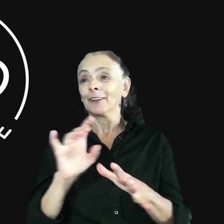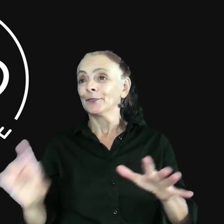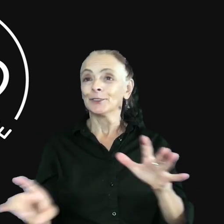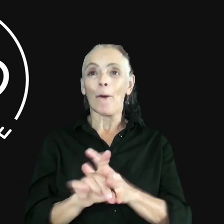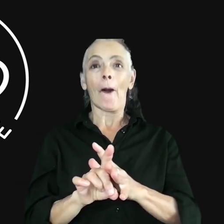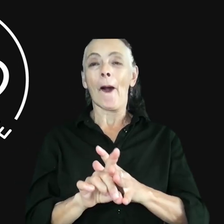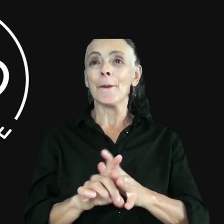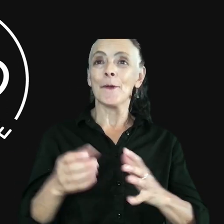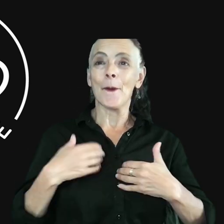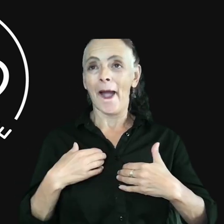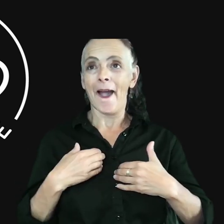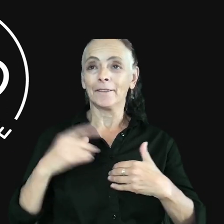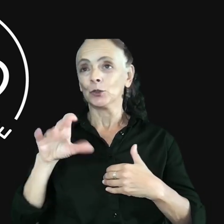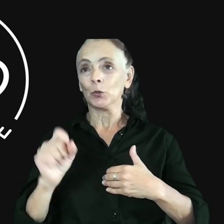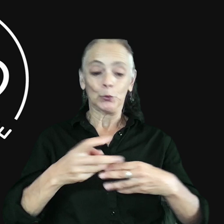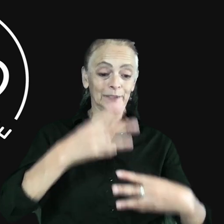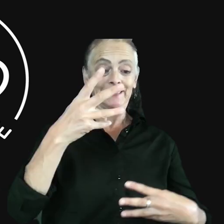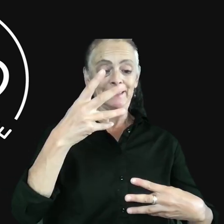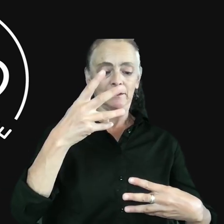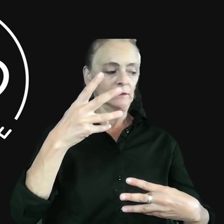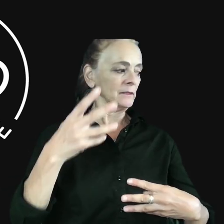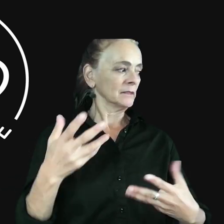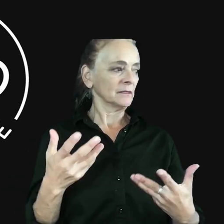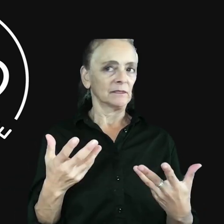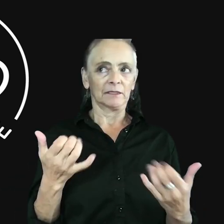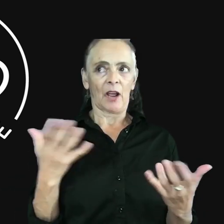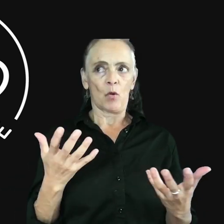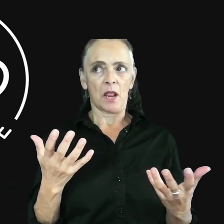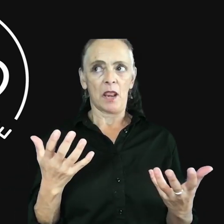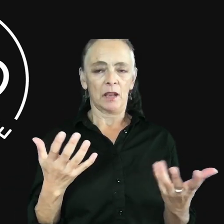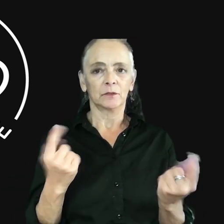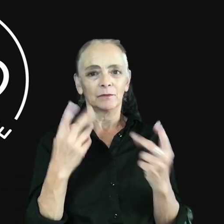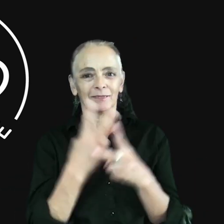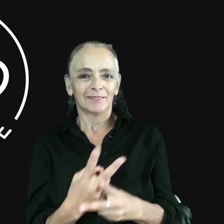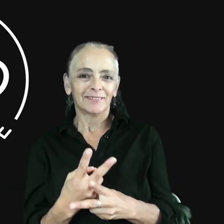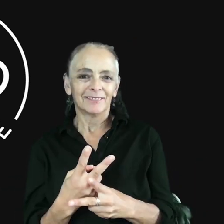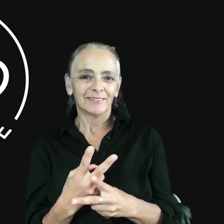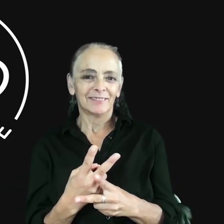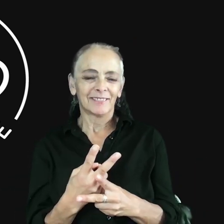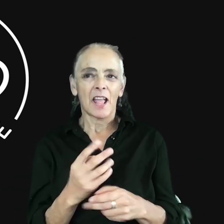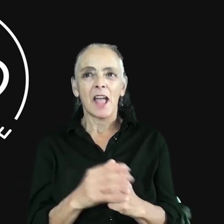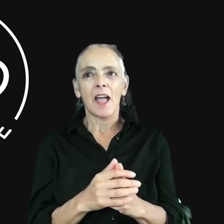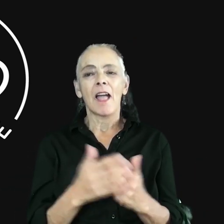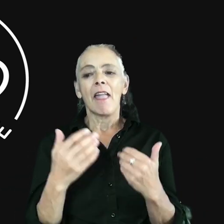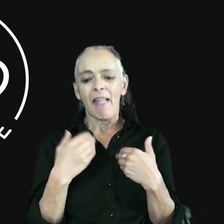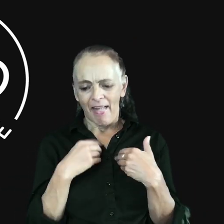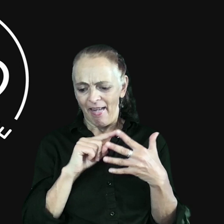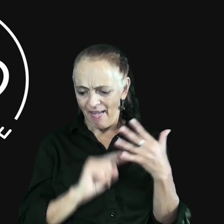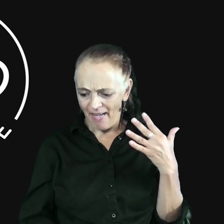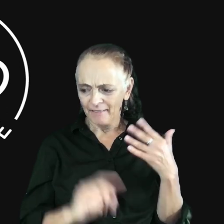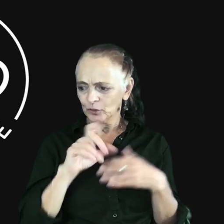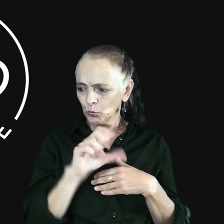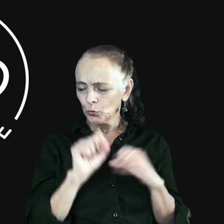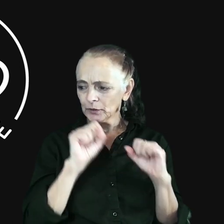your big toolbox and you're just like all right now what it's trying to kind of figure out like okay so i've got all these things and i've got these different